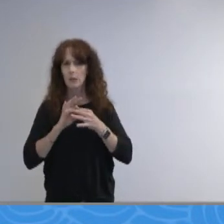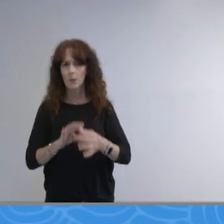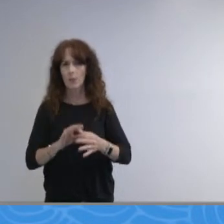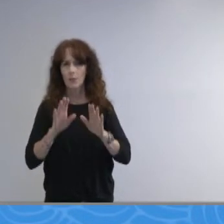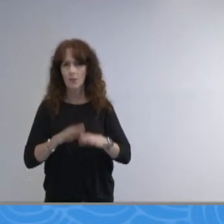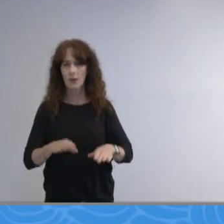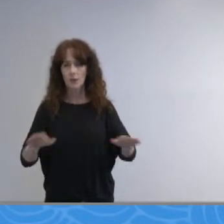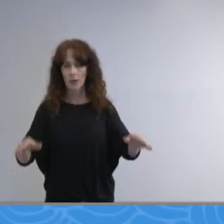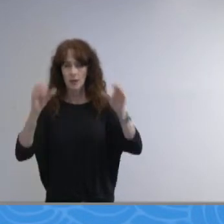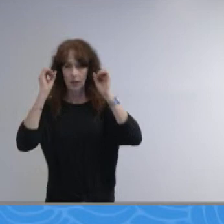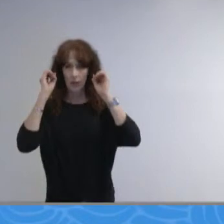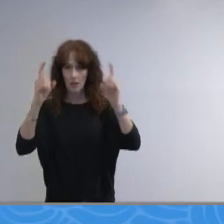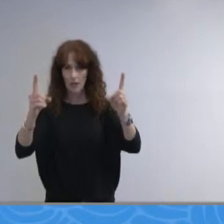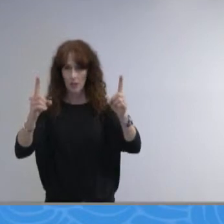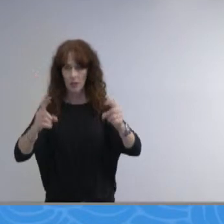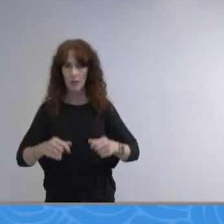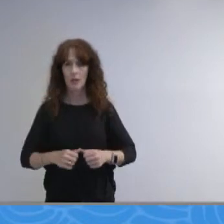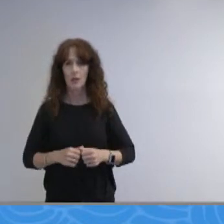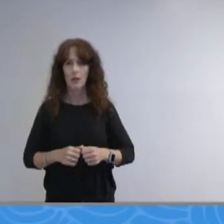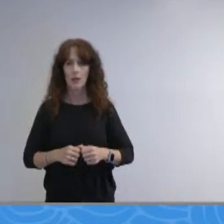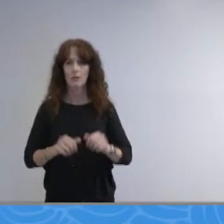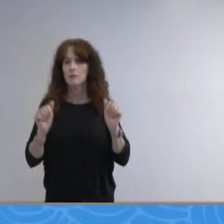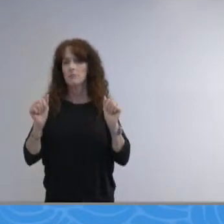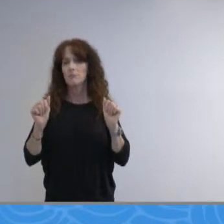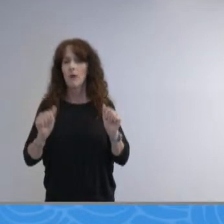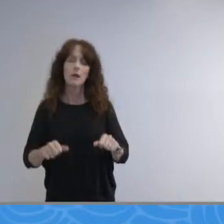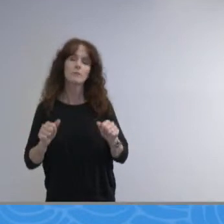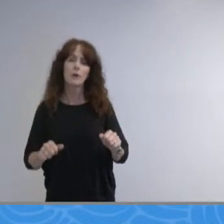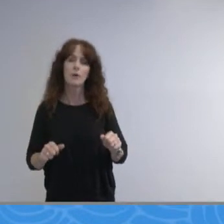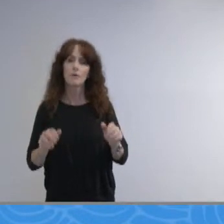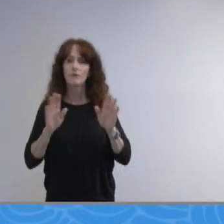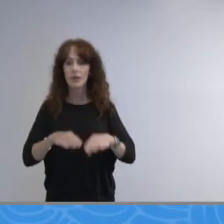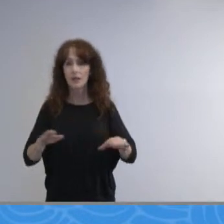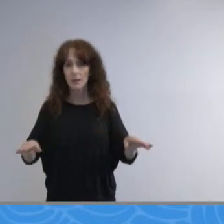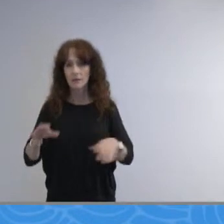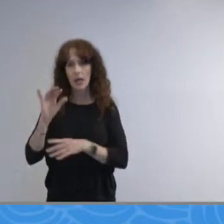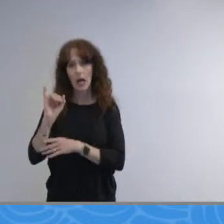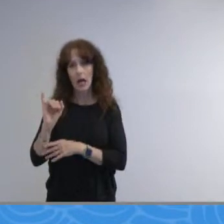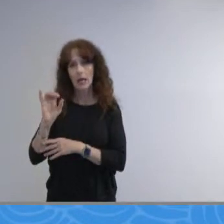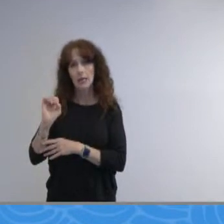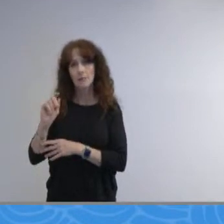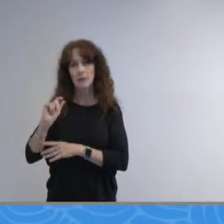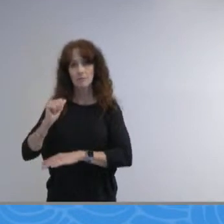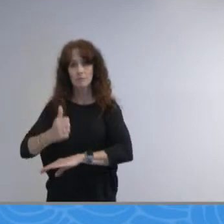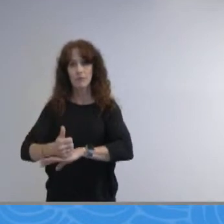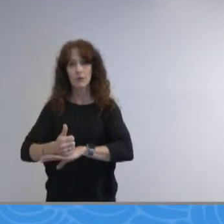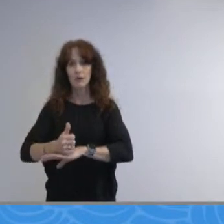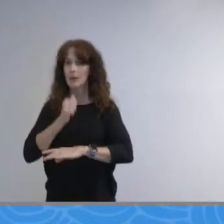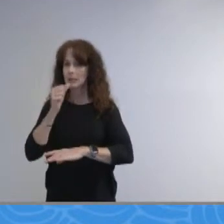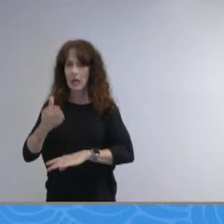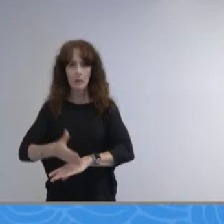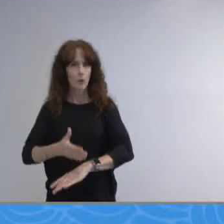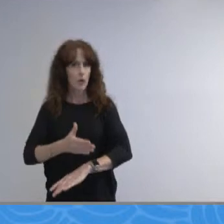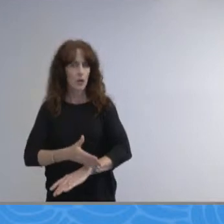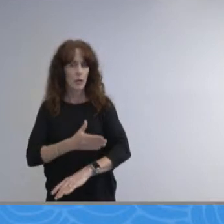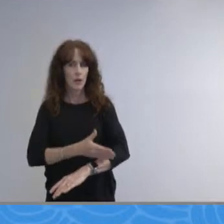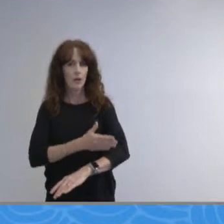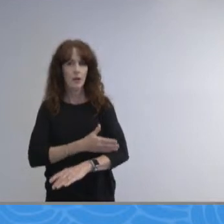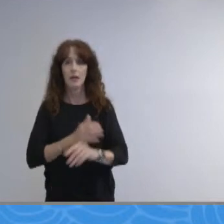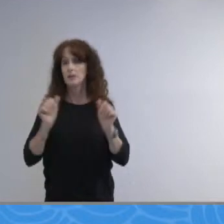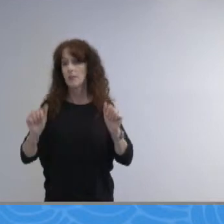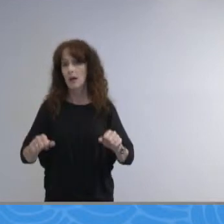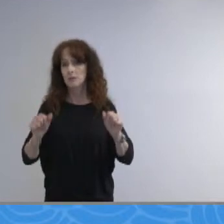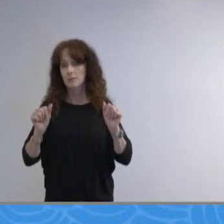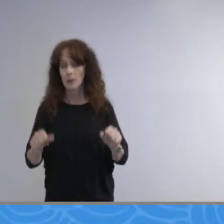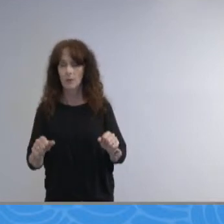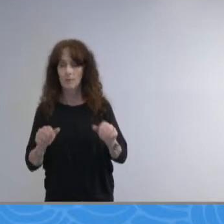their child's education. It's possible that the child has an IEP in place but is not making progress. It's